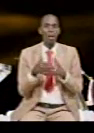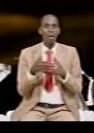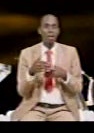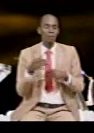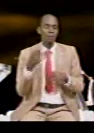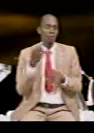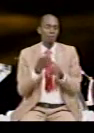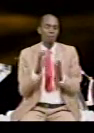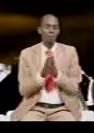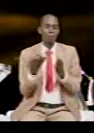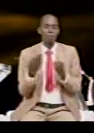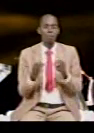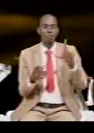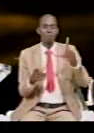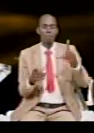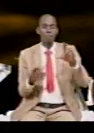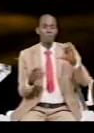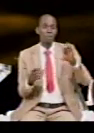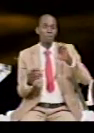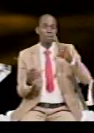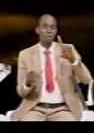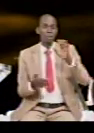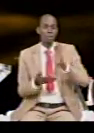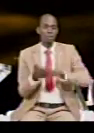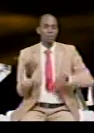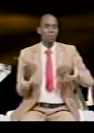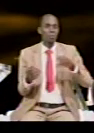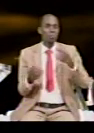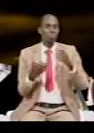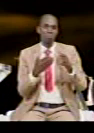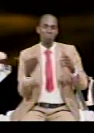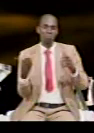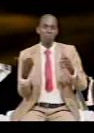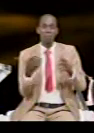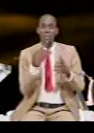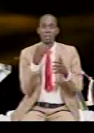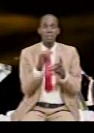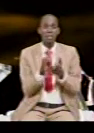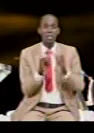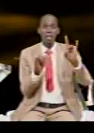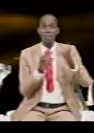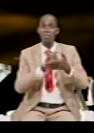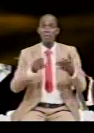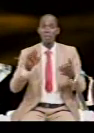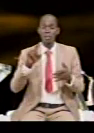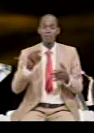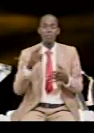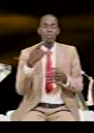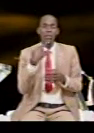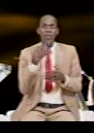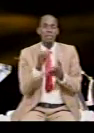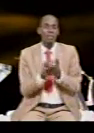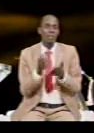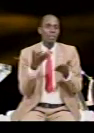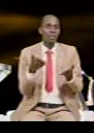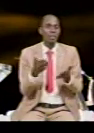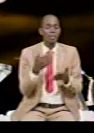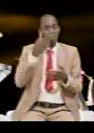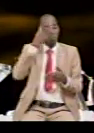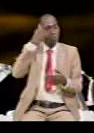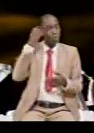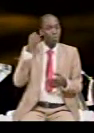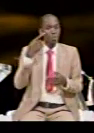Ecclesiastes chapter 8, verse 11, the heart of man is fully set to keep doing evil, because, and also